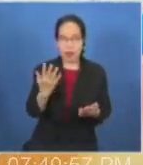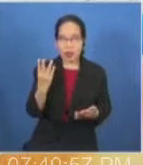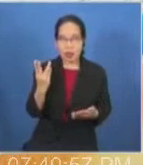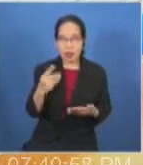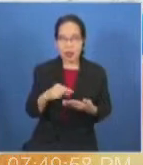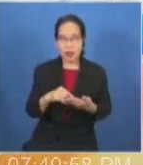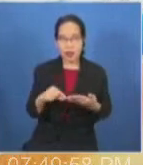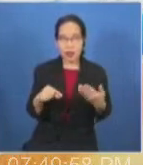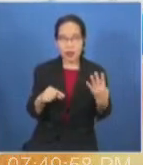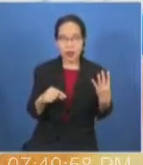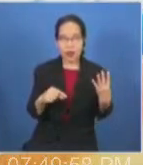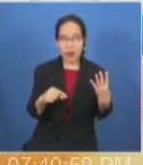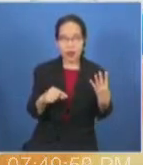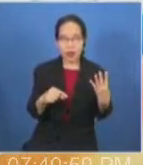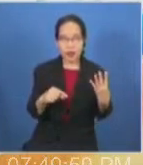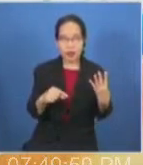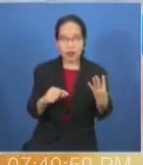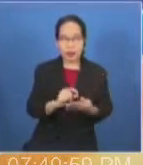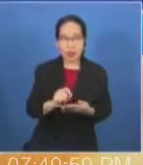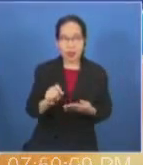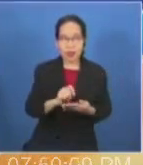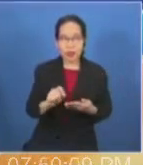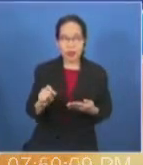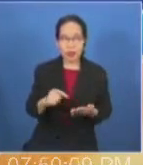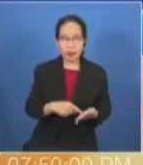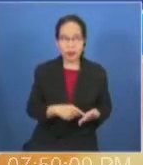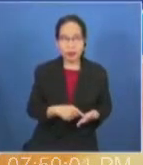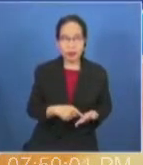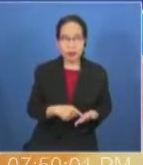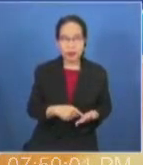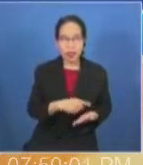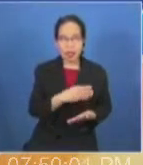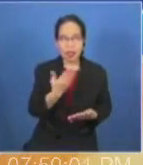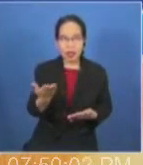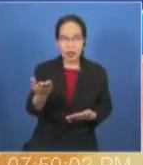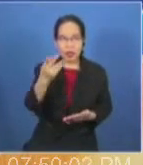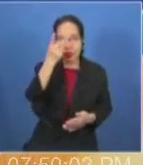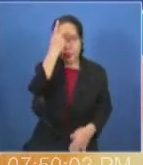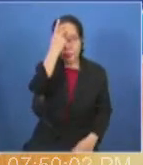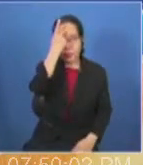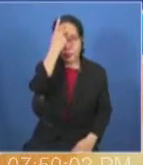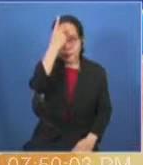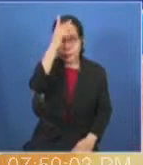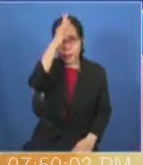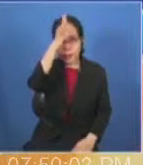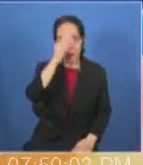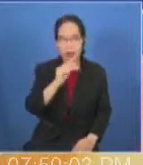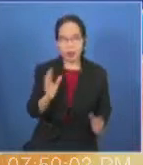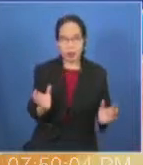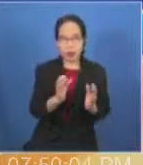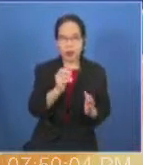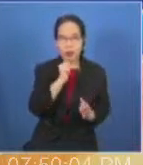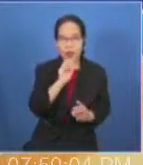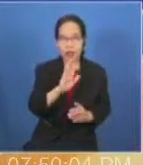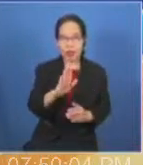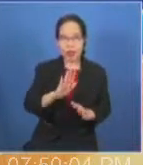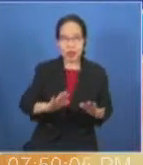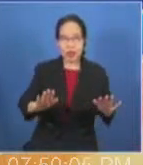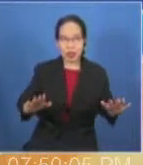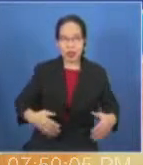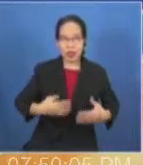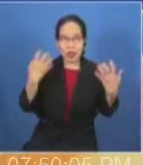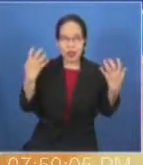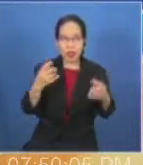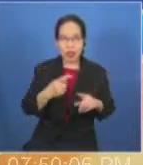That which is written in Ephesians 6:4, it says, "And ye fathers, provoke not your children